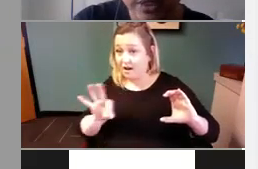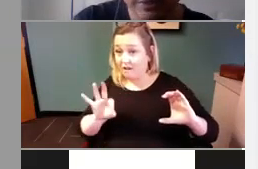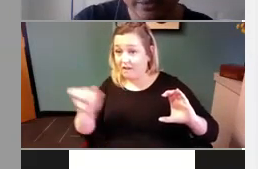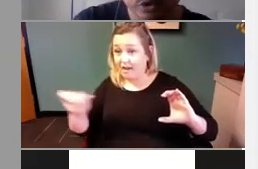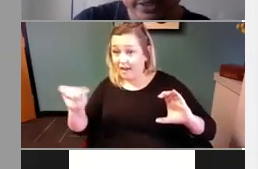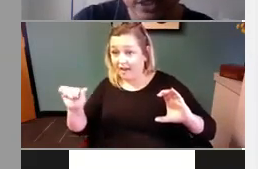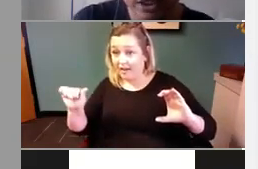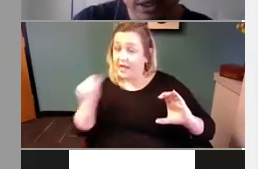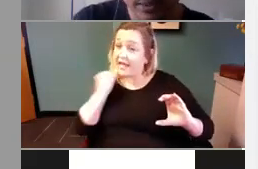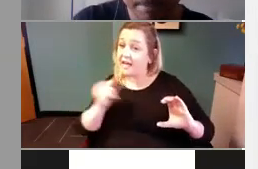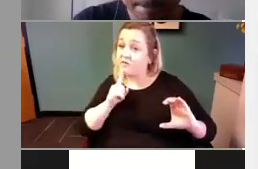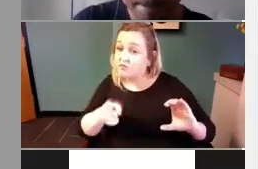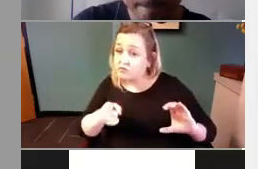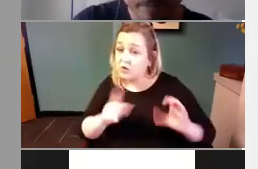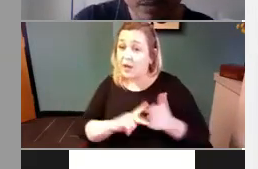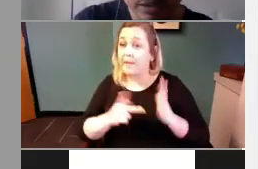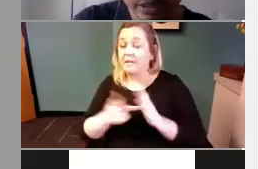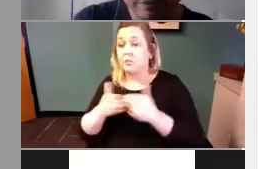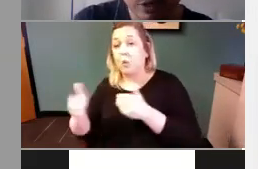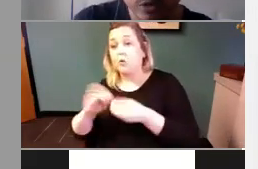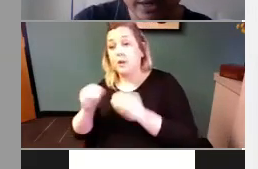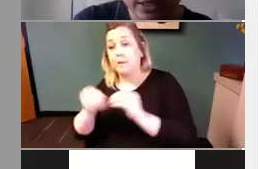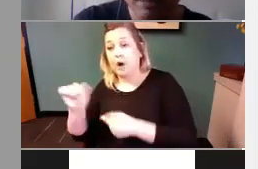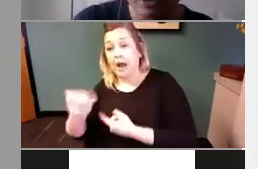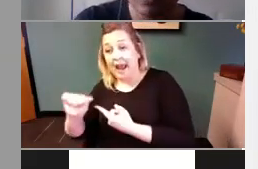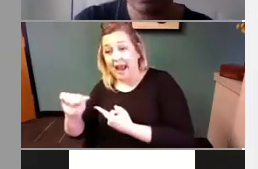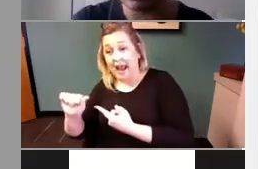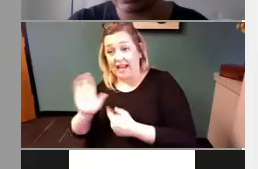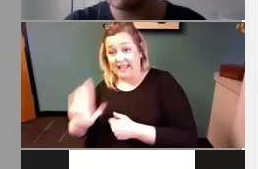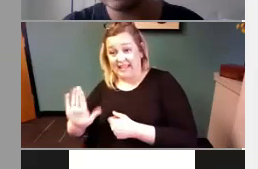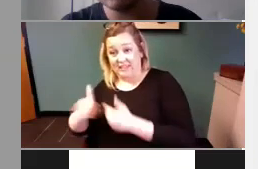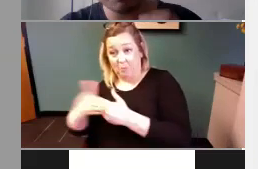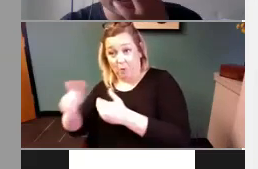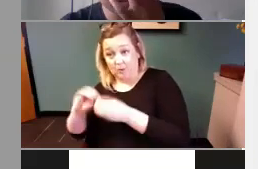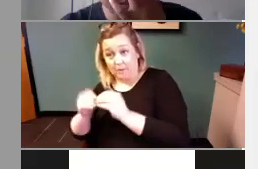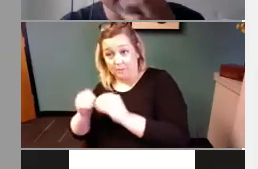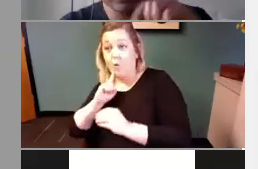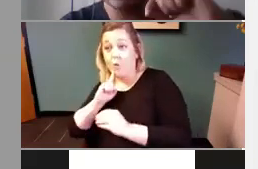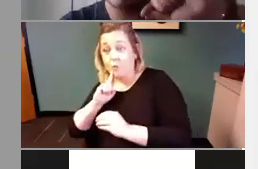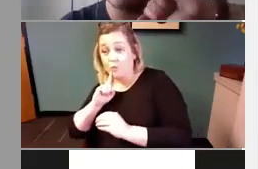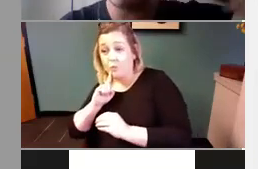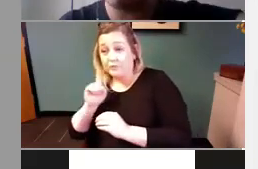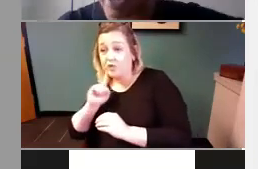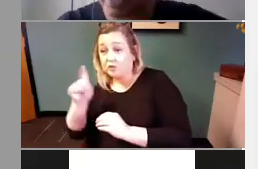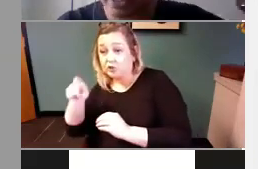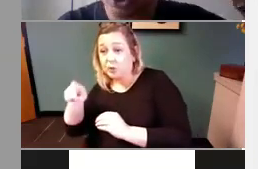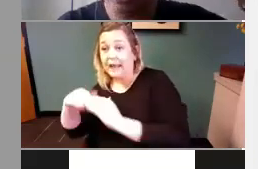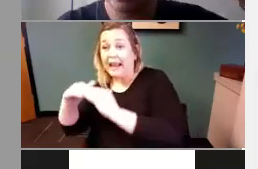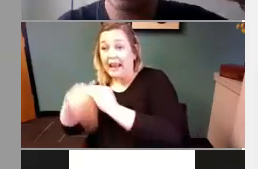that of C, right? So essentially, if we look at this particular graph, this would mean that there